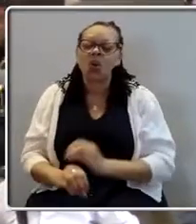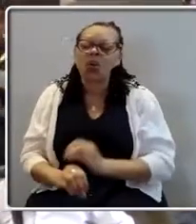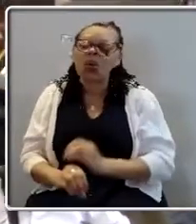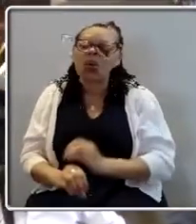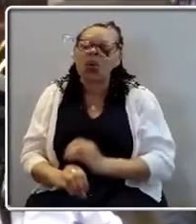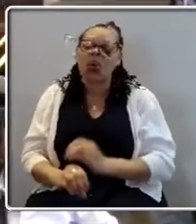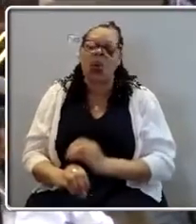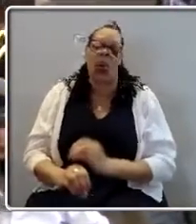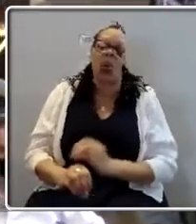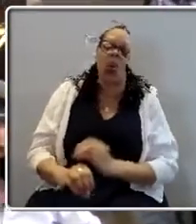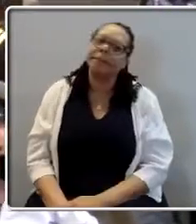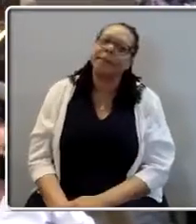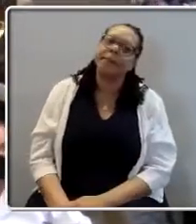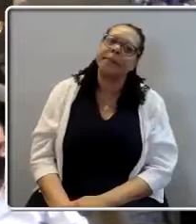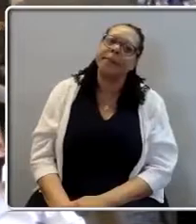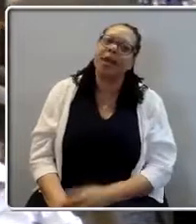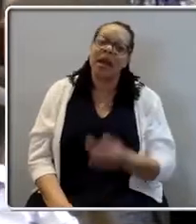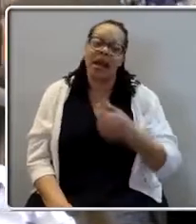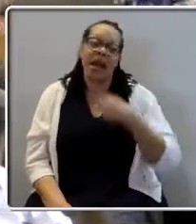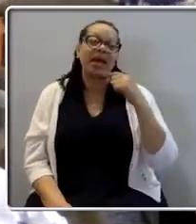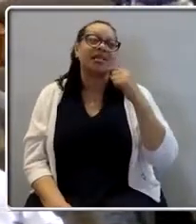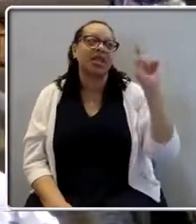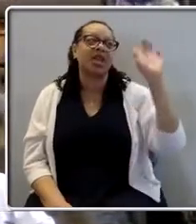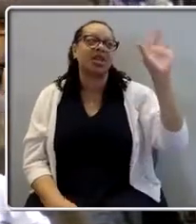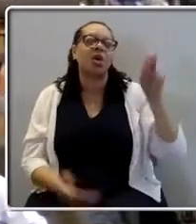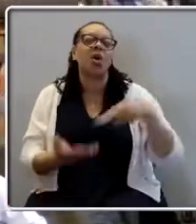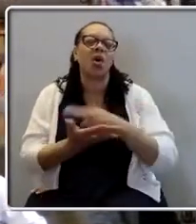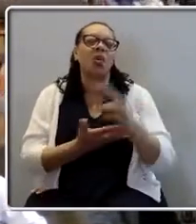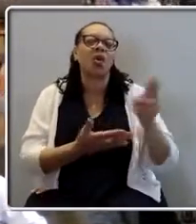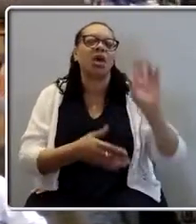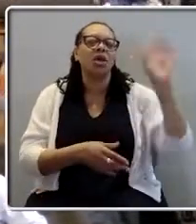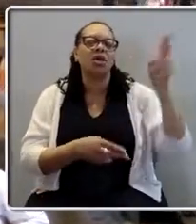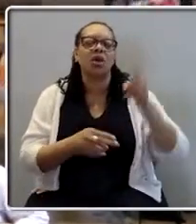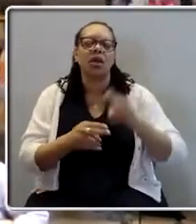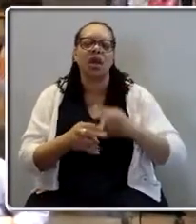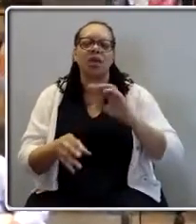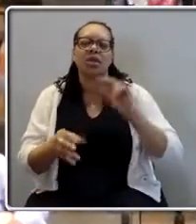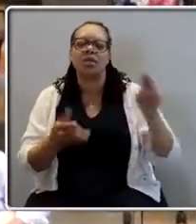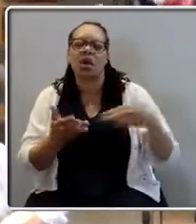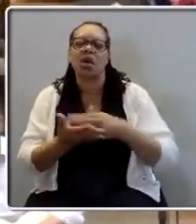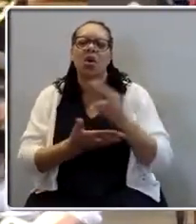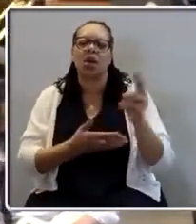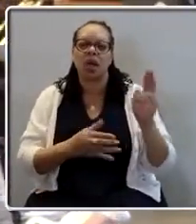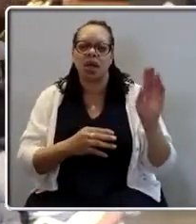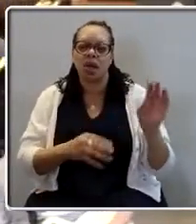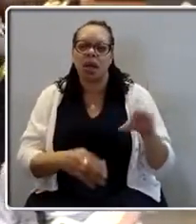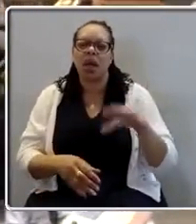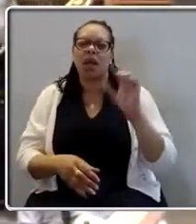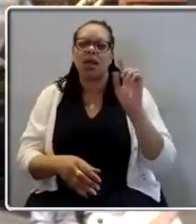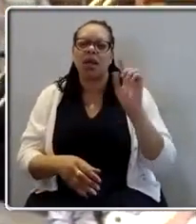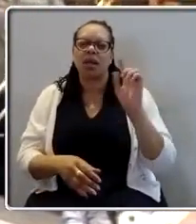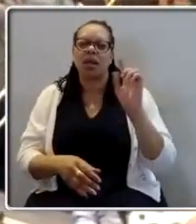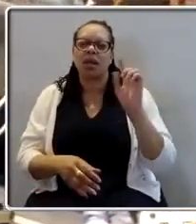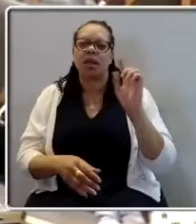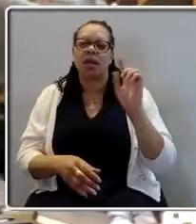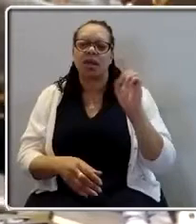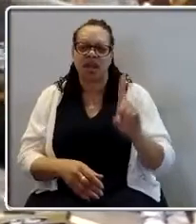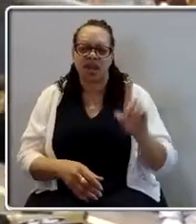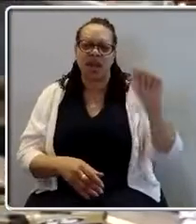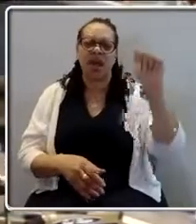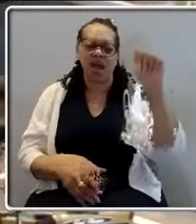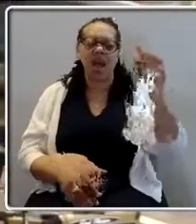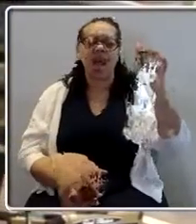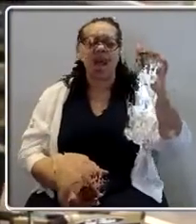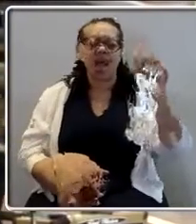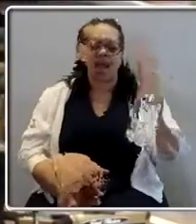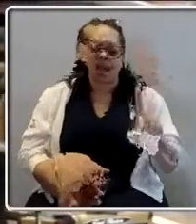I call you holy. Your name is holy, you say la, la, la, la, la, la, la.